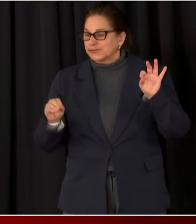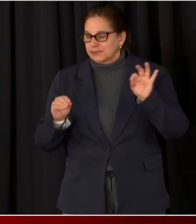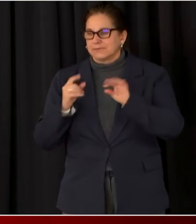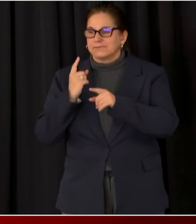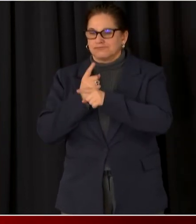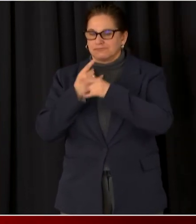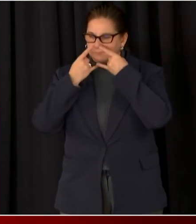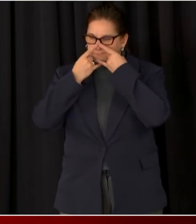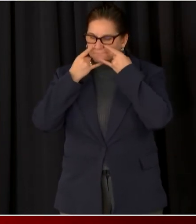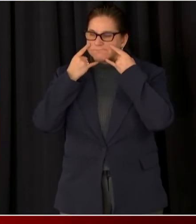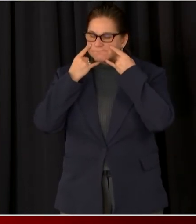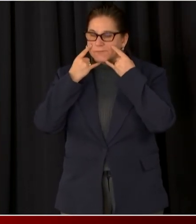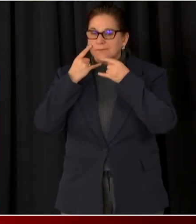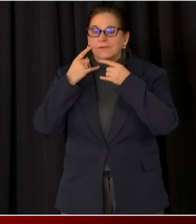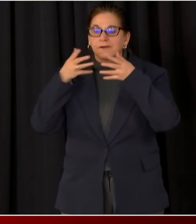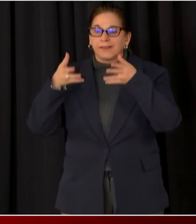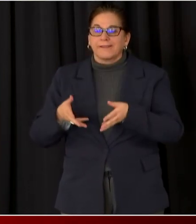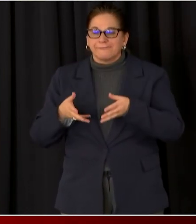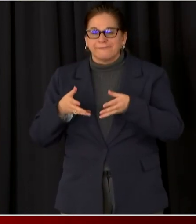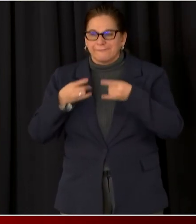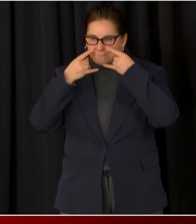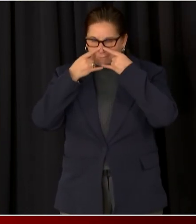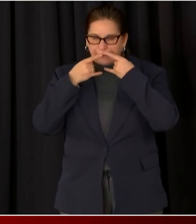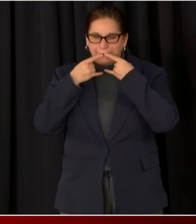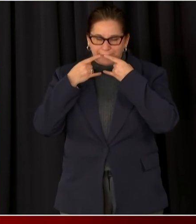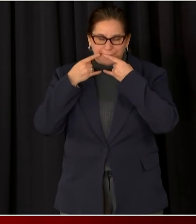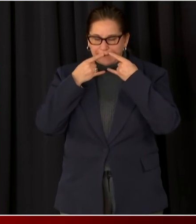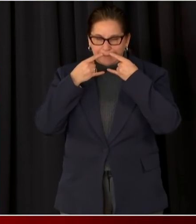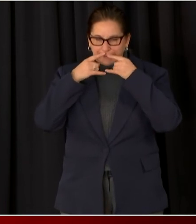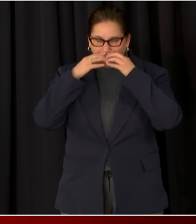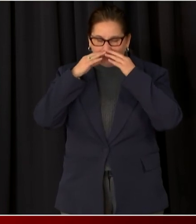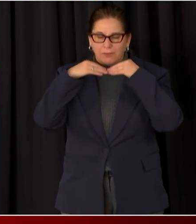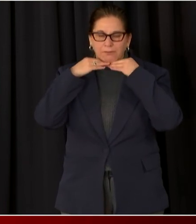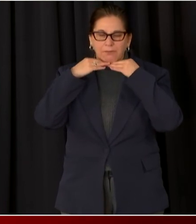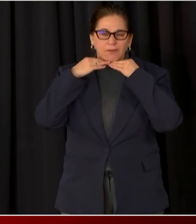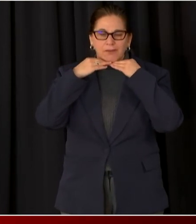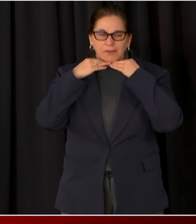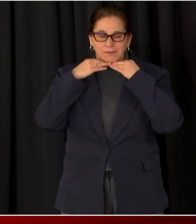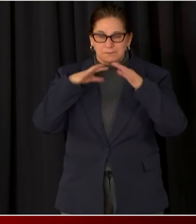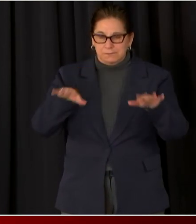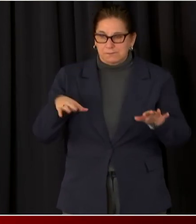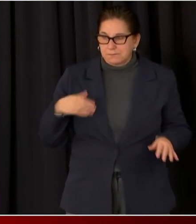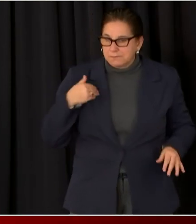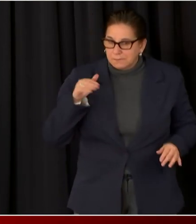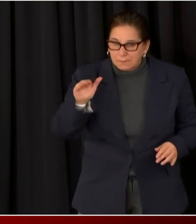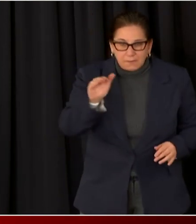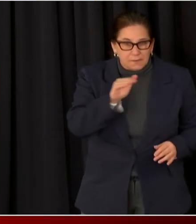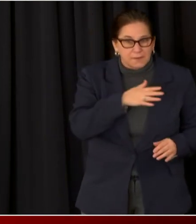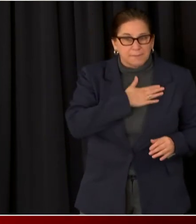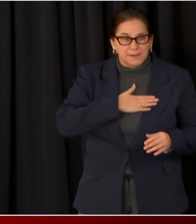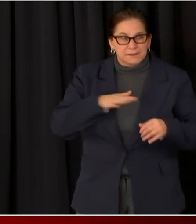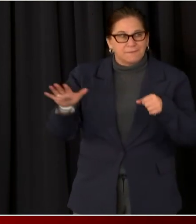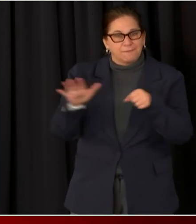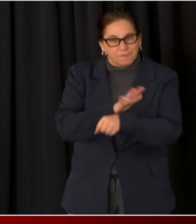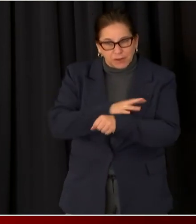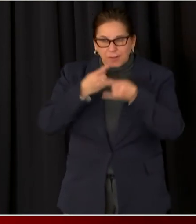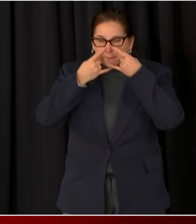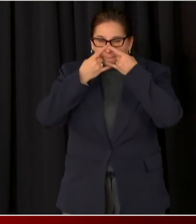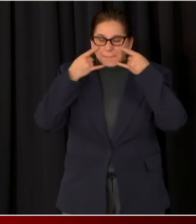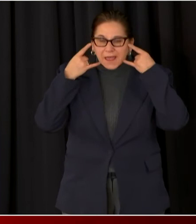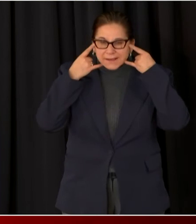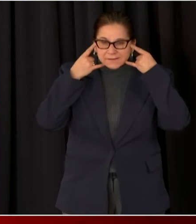that individuals are always covering both the nose and the mouth is the most common thing that we observed with people not wearing it